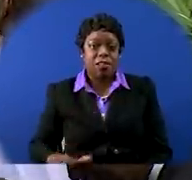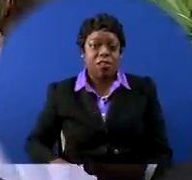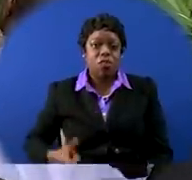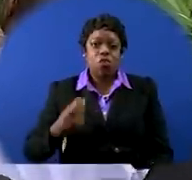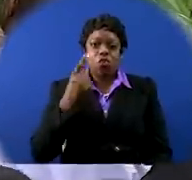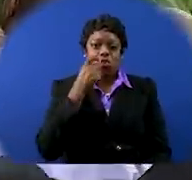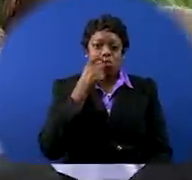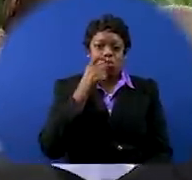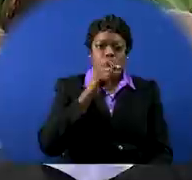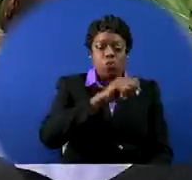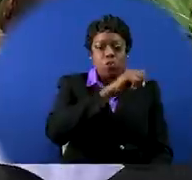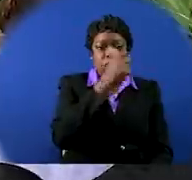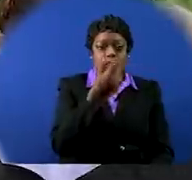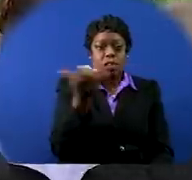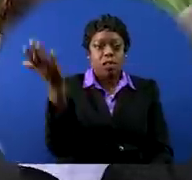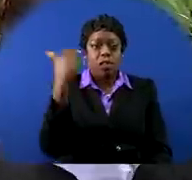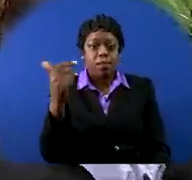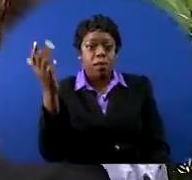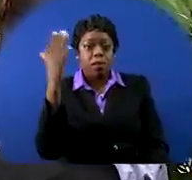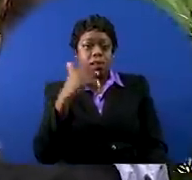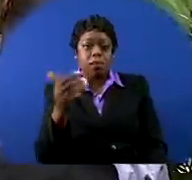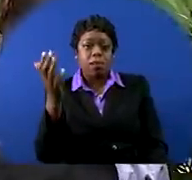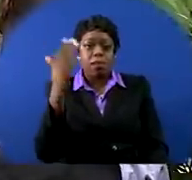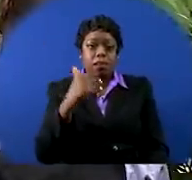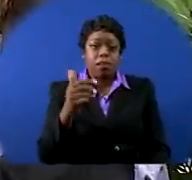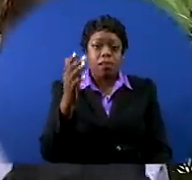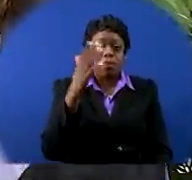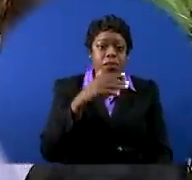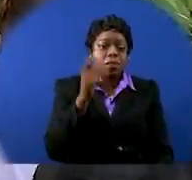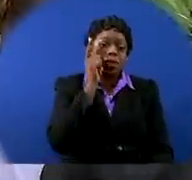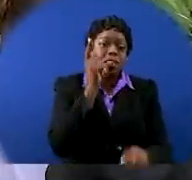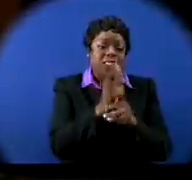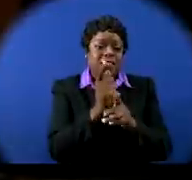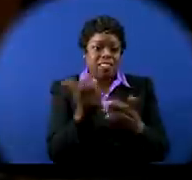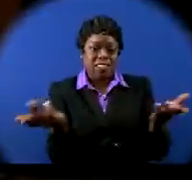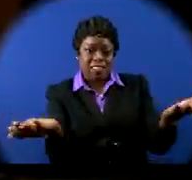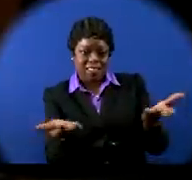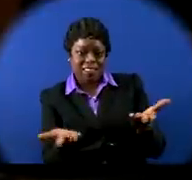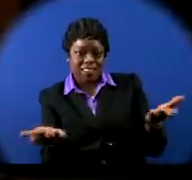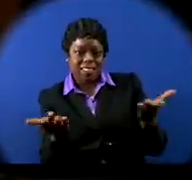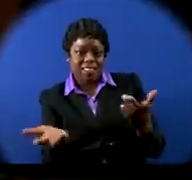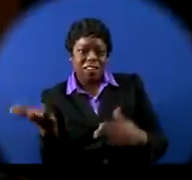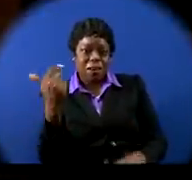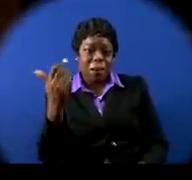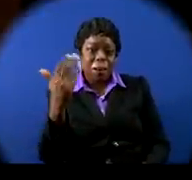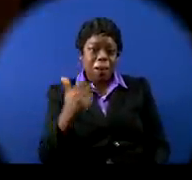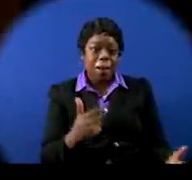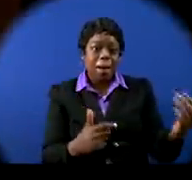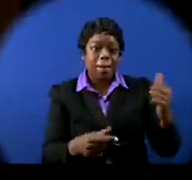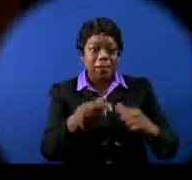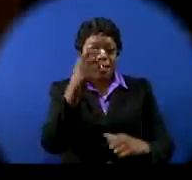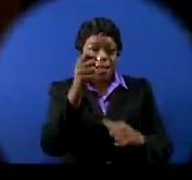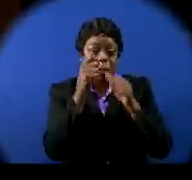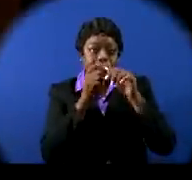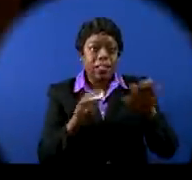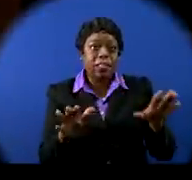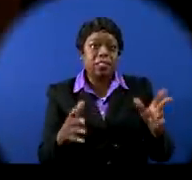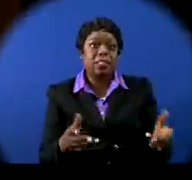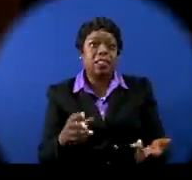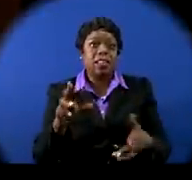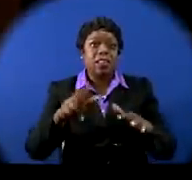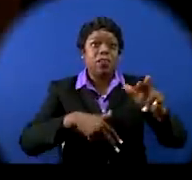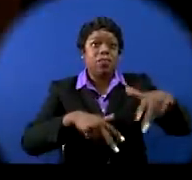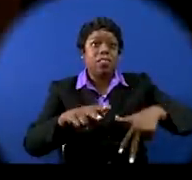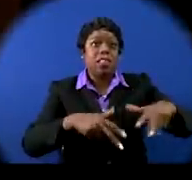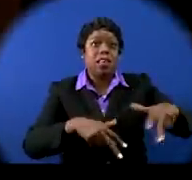Who else? Who else? Come on, sis. I see you coming down the balcony staircase. There they come. God bless you, sisters, as you walk down there. They're getting up right